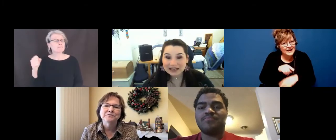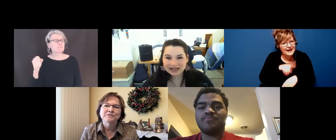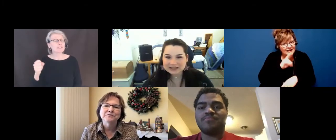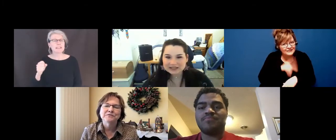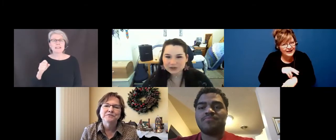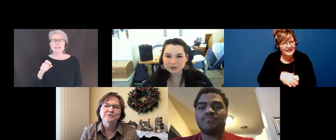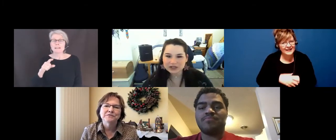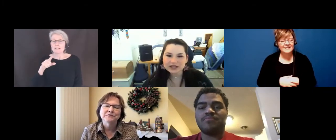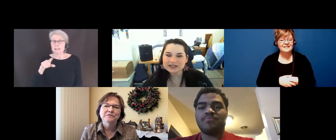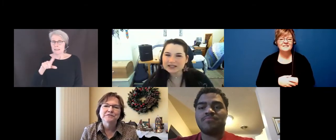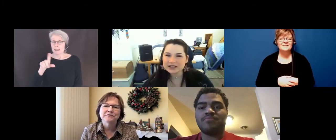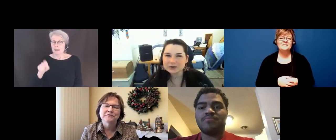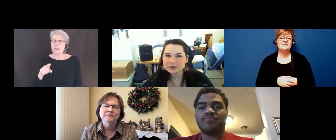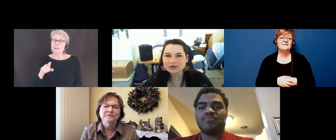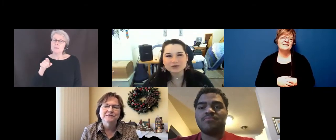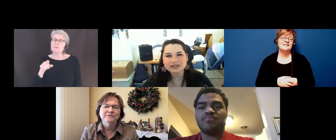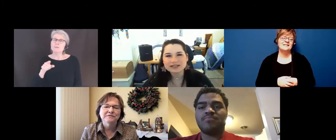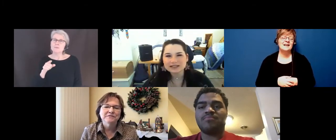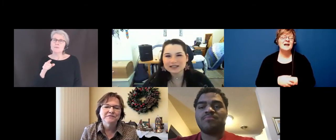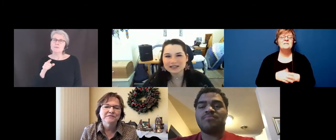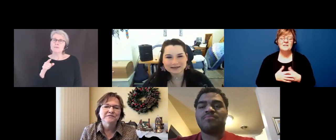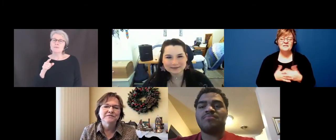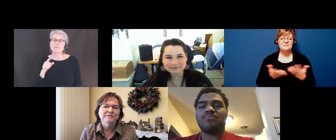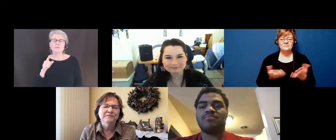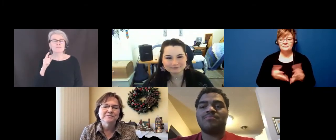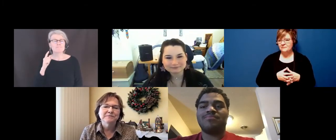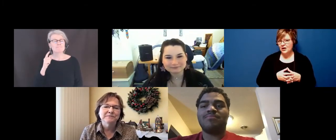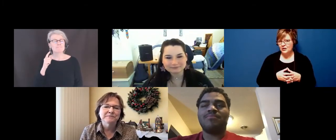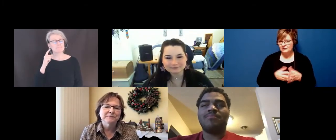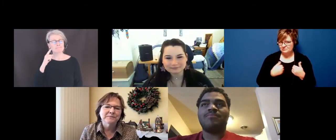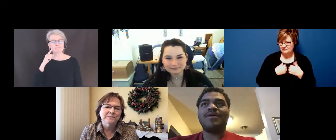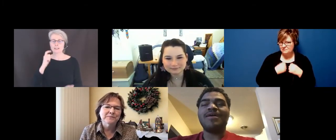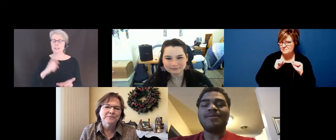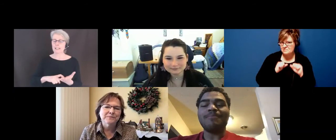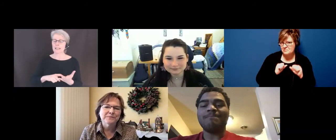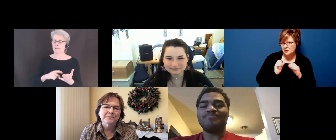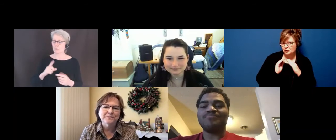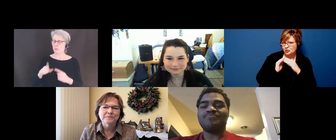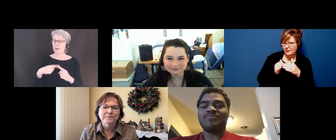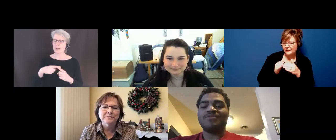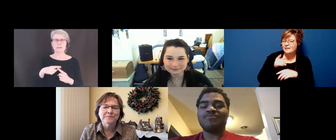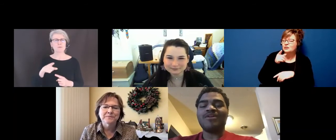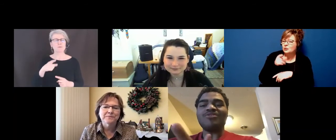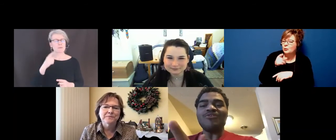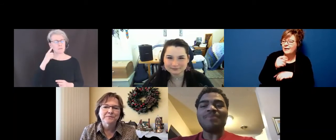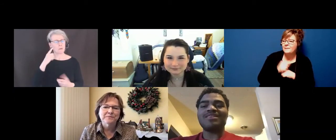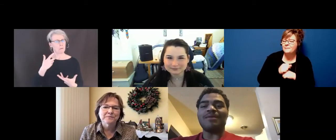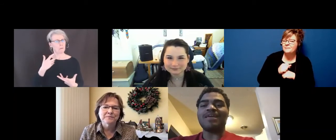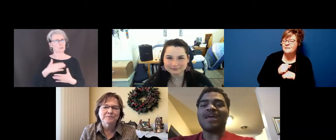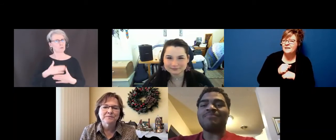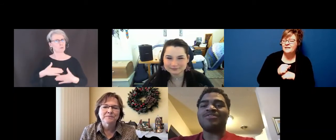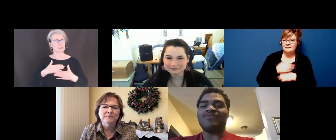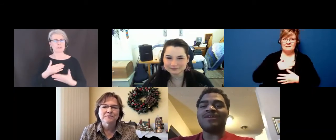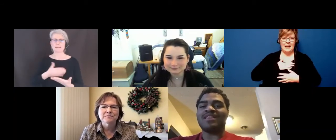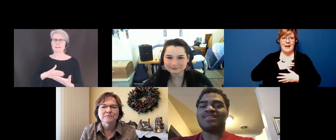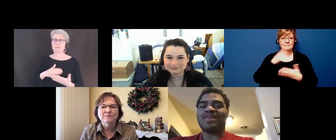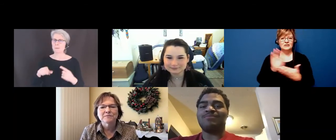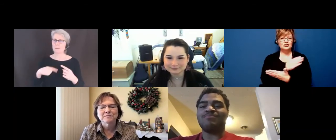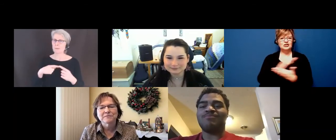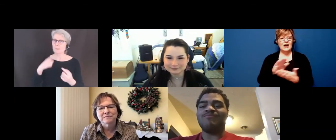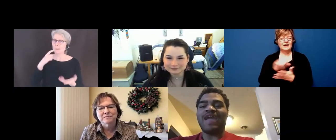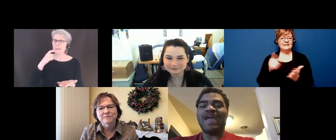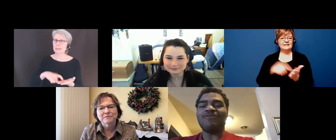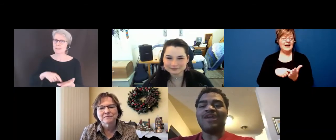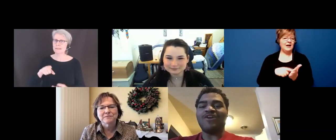may I ask when you realized that you enjoyed singing? Well, it's sort of been something I've been doing since